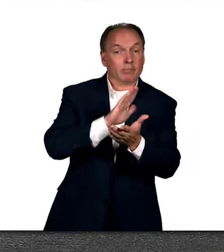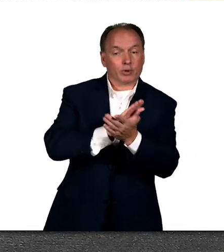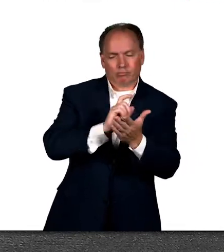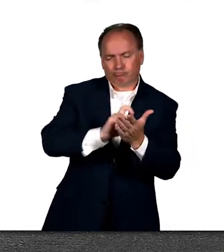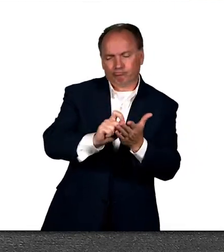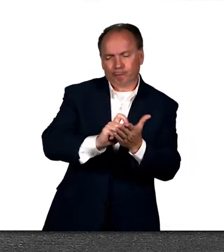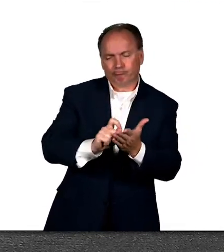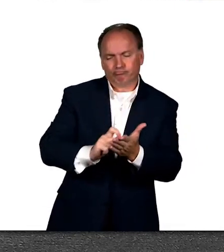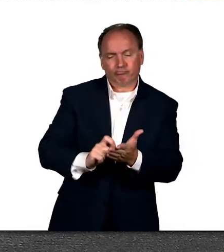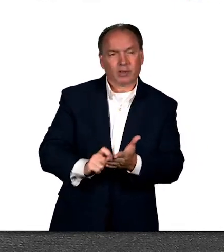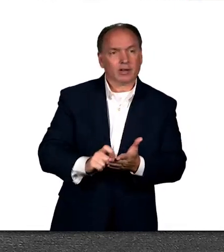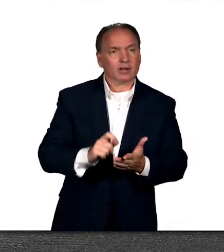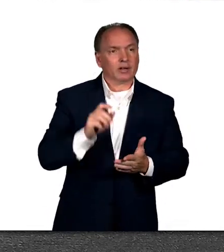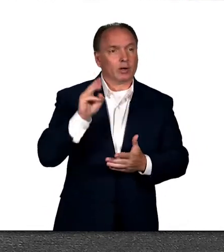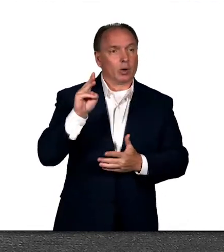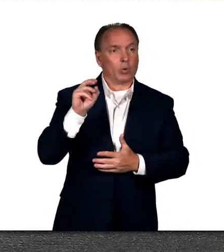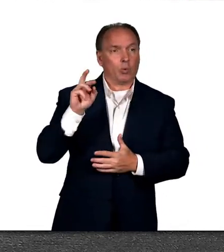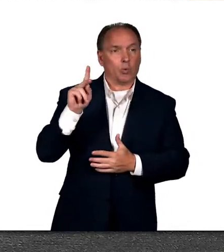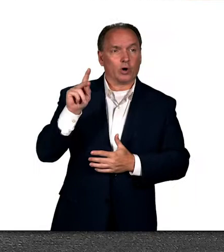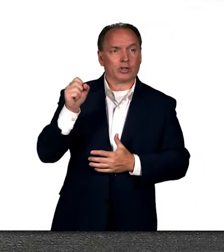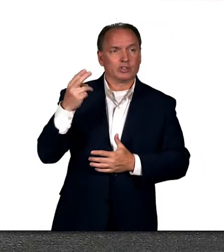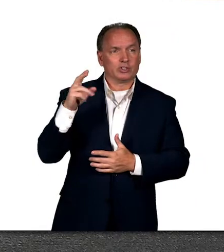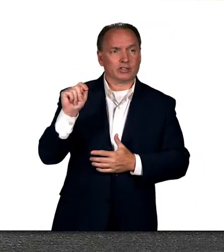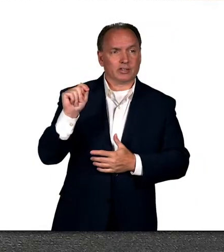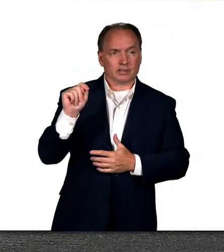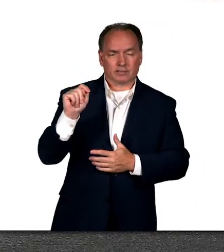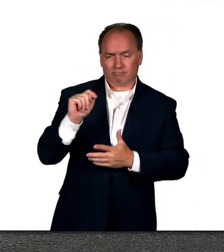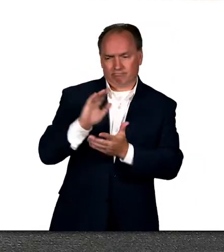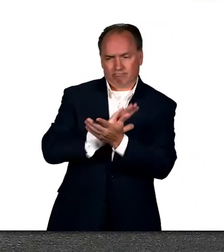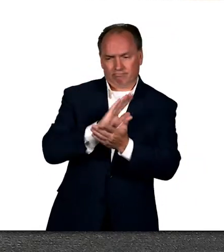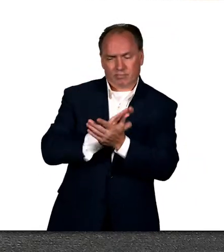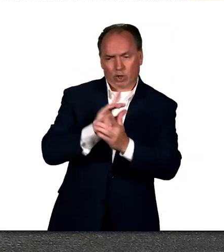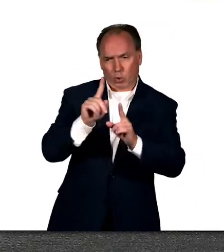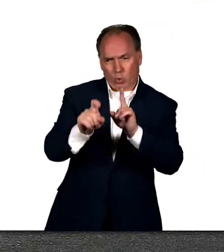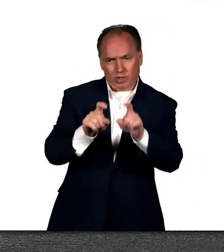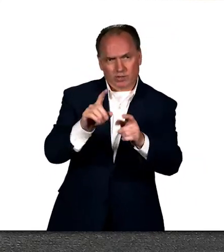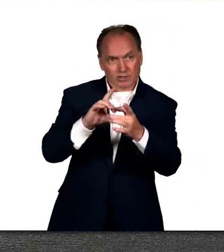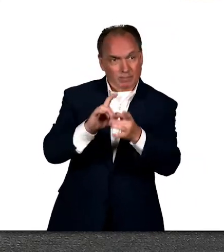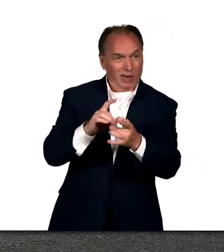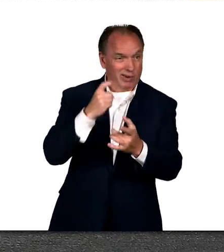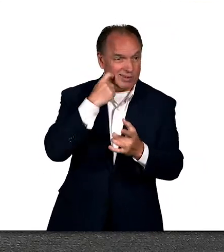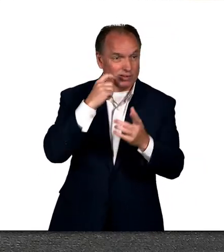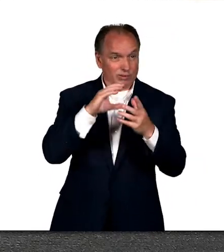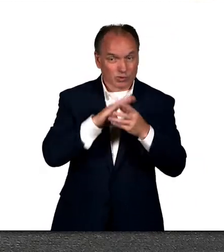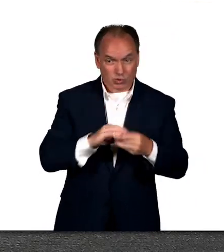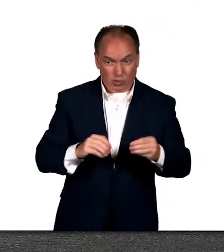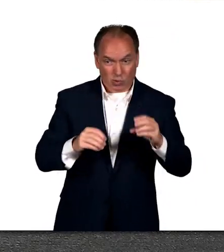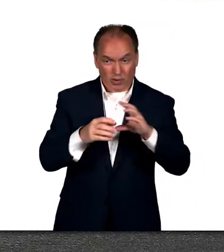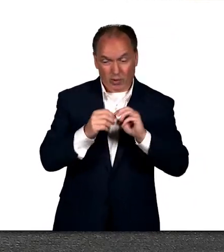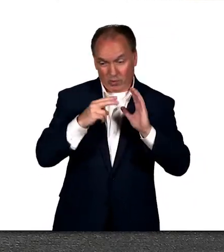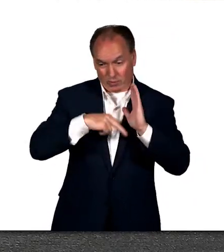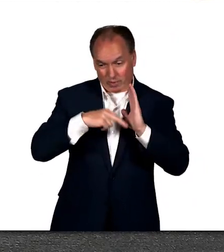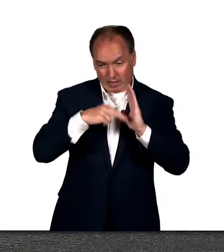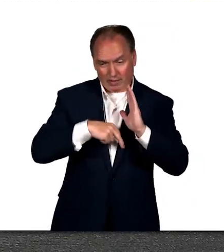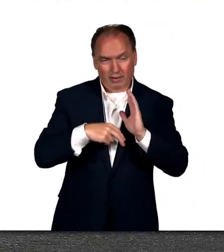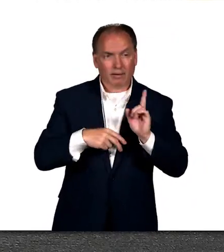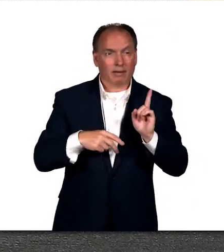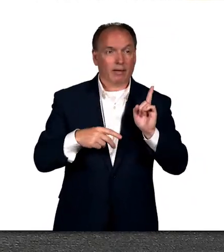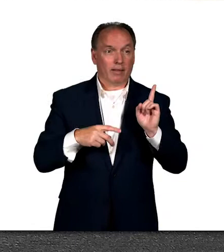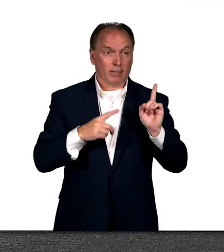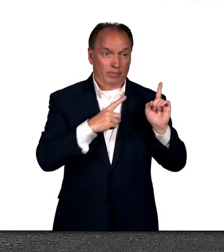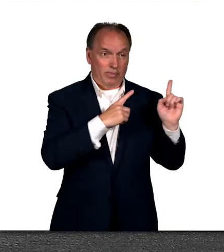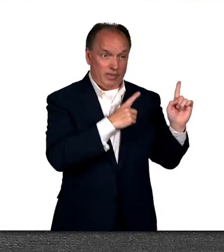worksheets. This is a worksheet, and it has questions about the story we just read. This